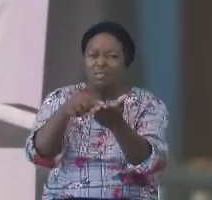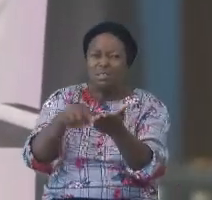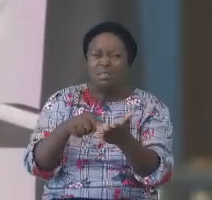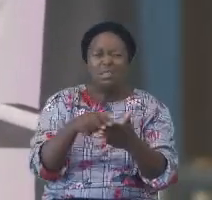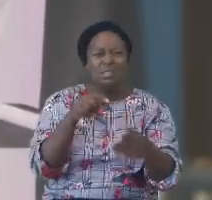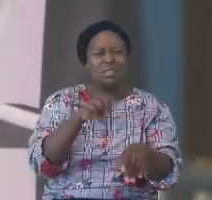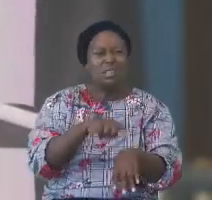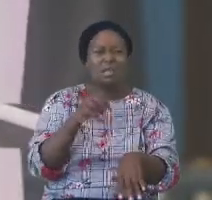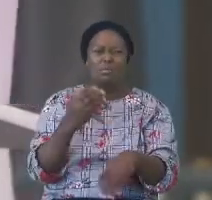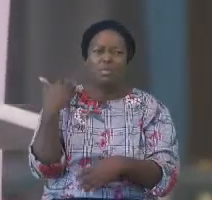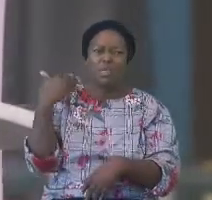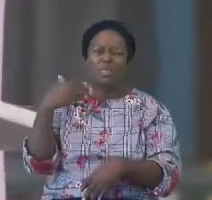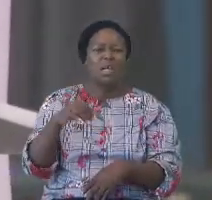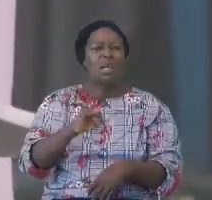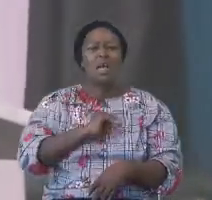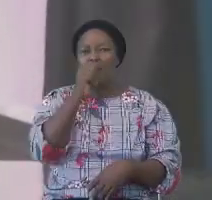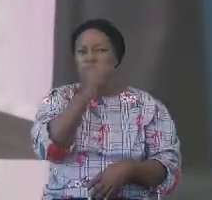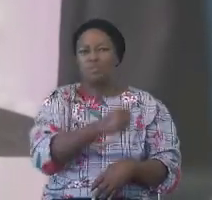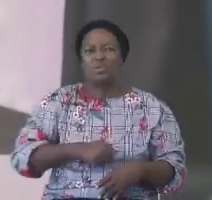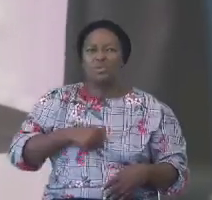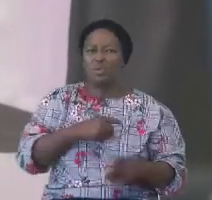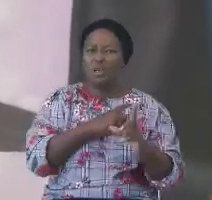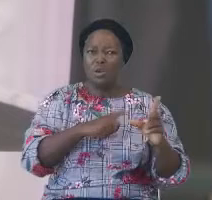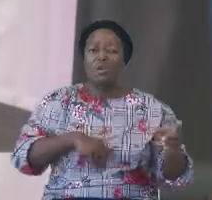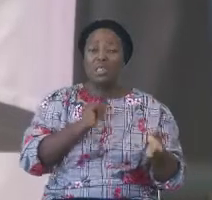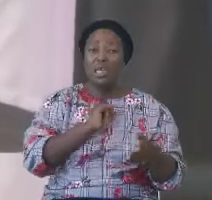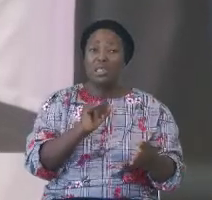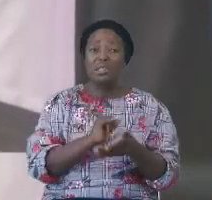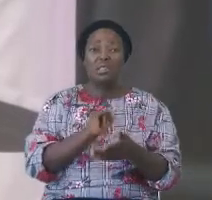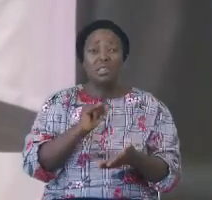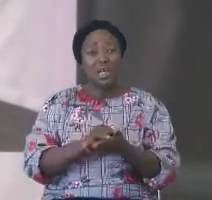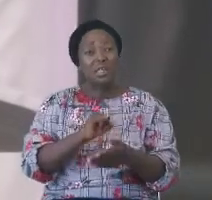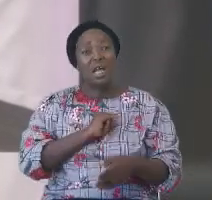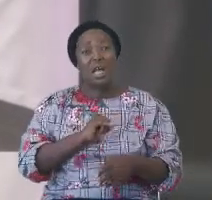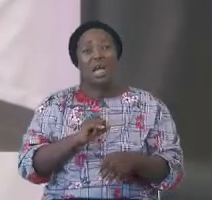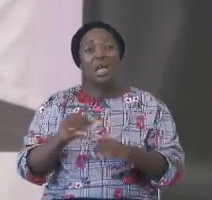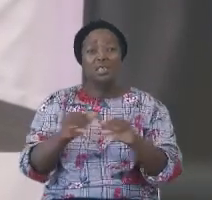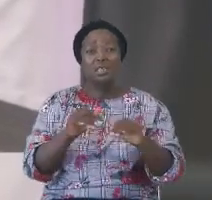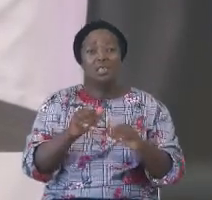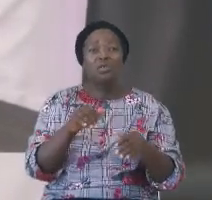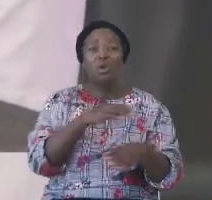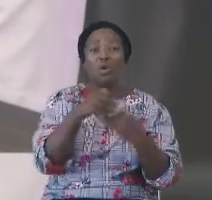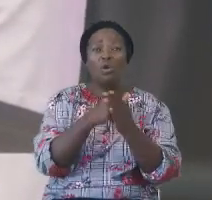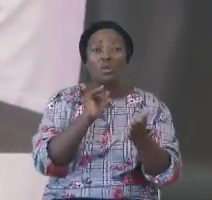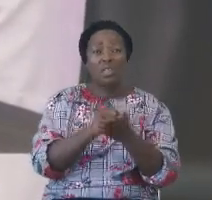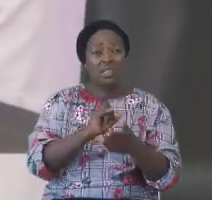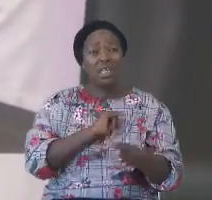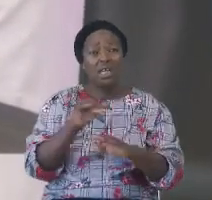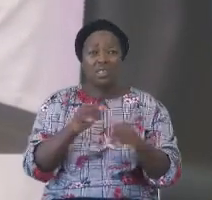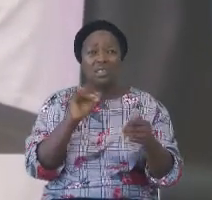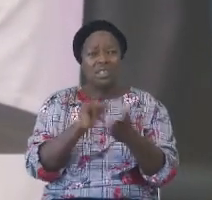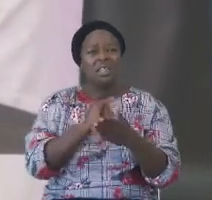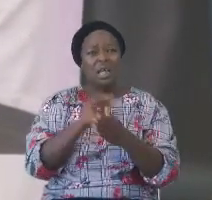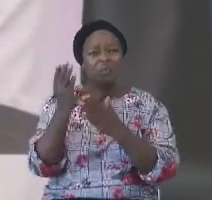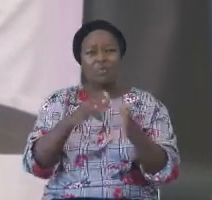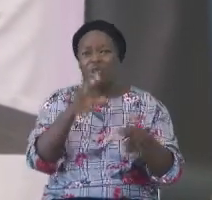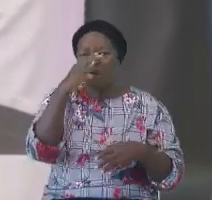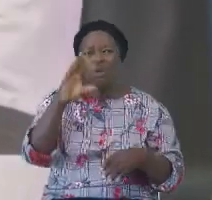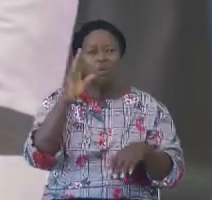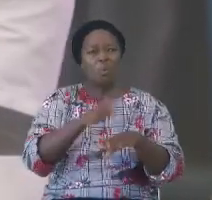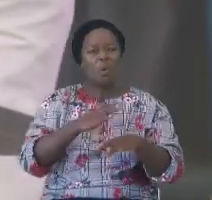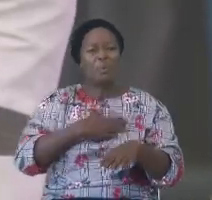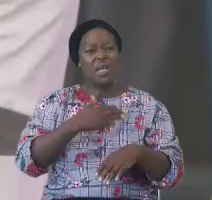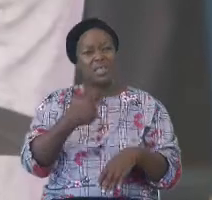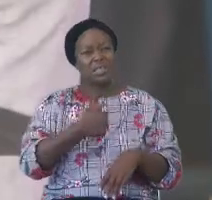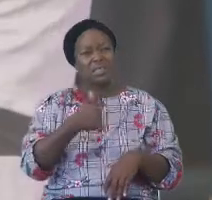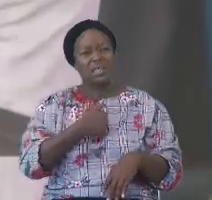am that i that i could say what i said that i could do what i did